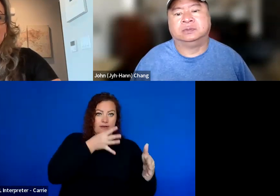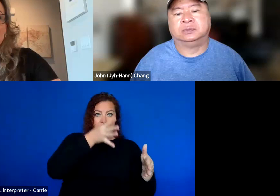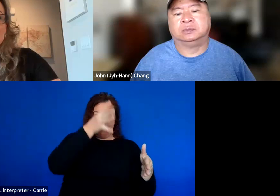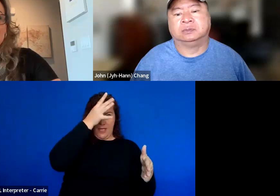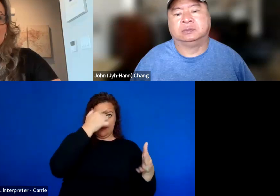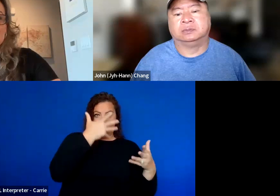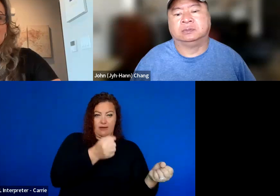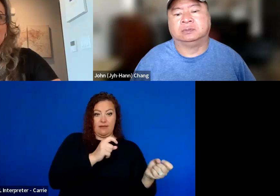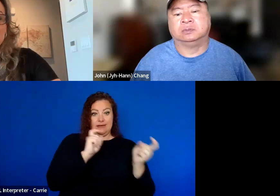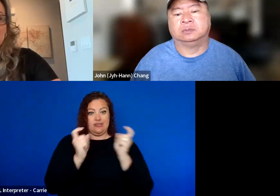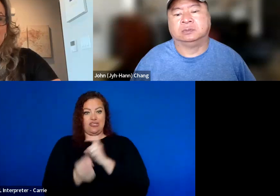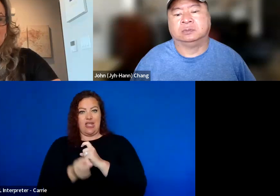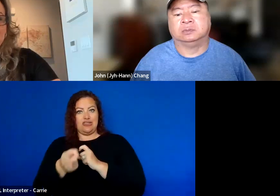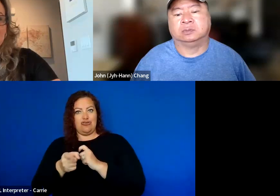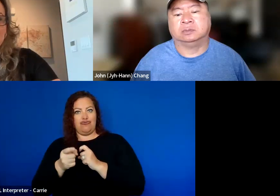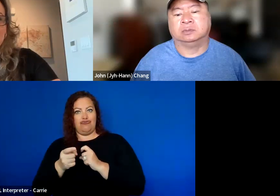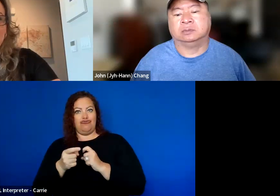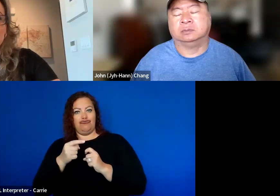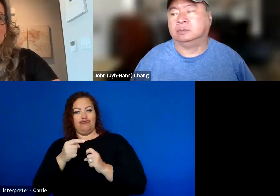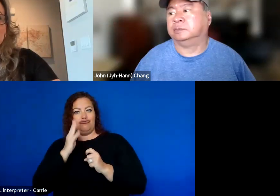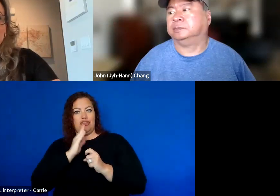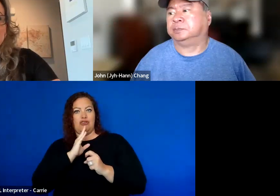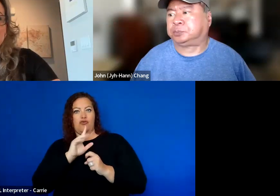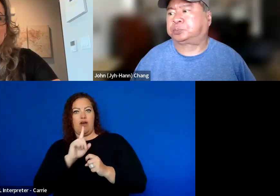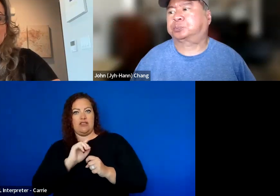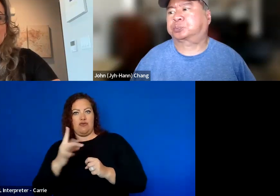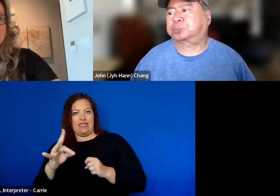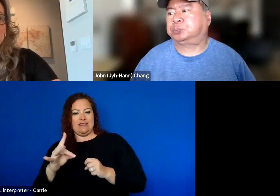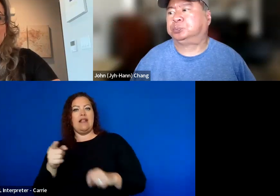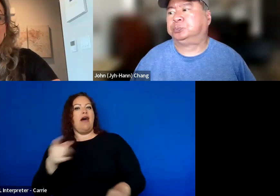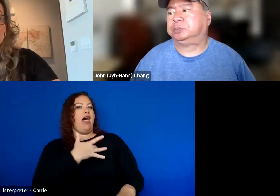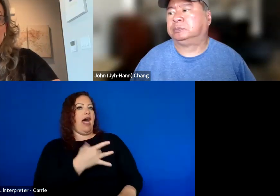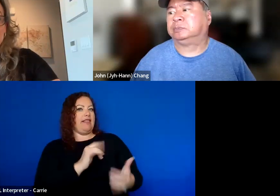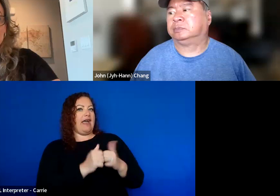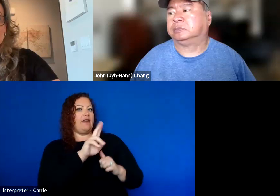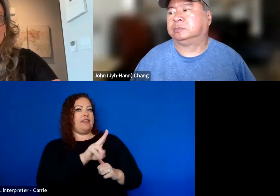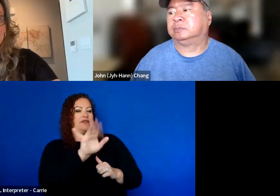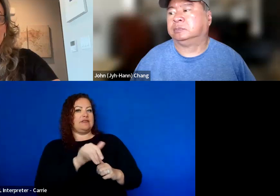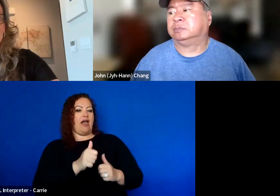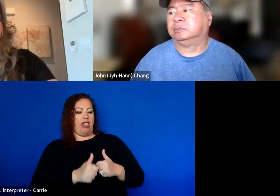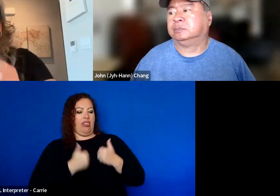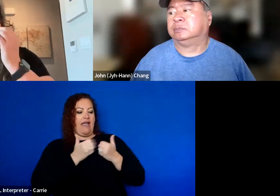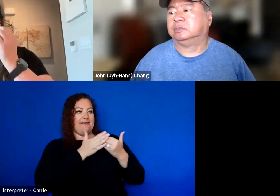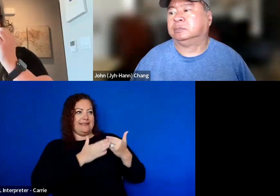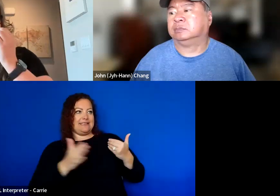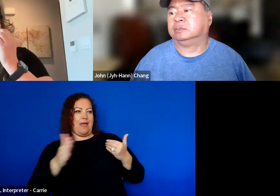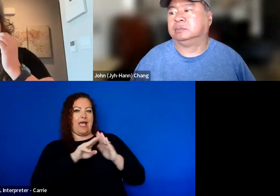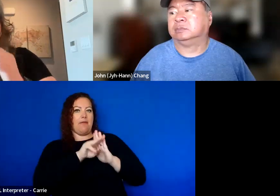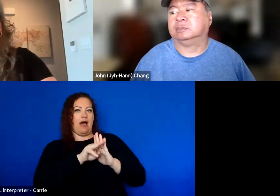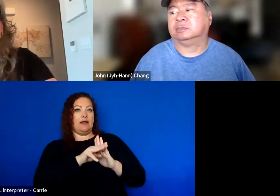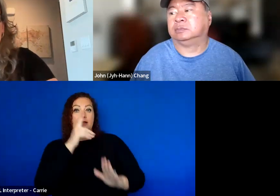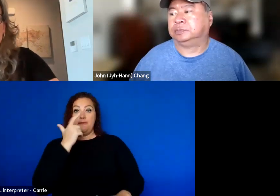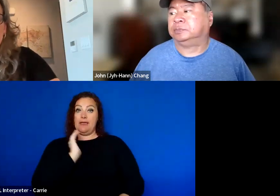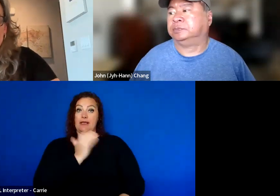I like it that they took a lifespan development model, because I do believe that our changes our